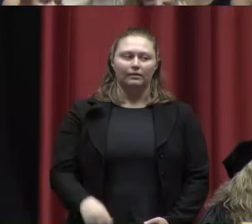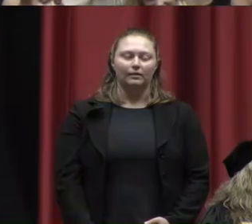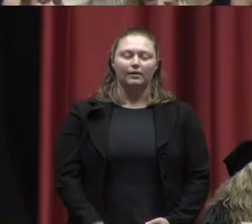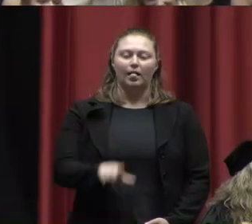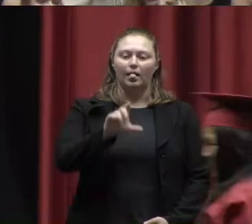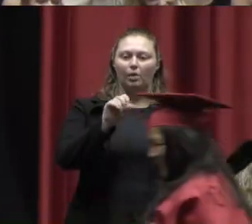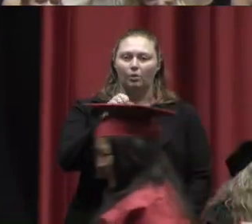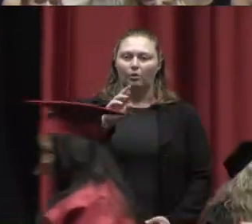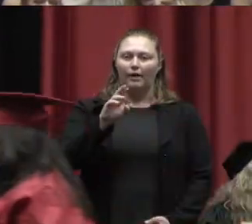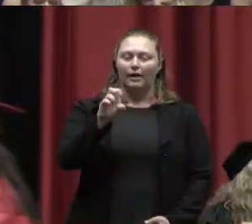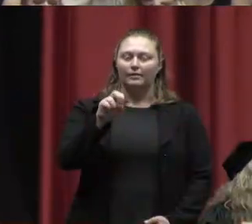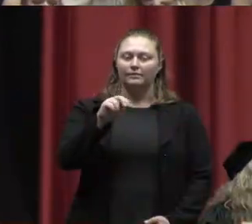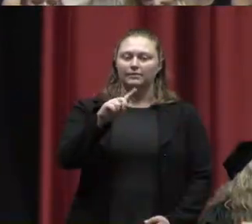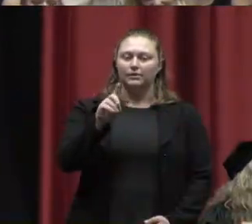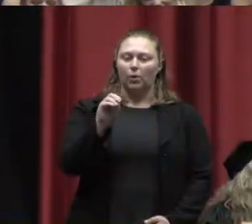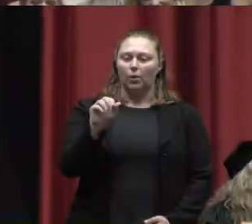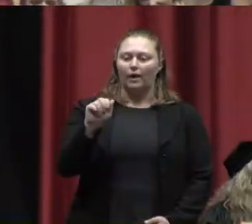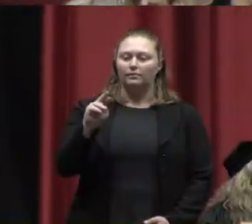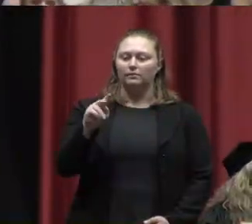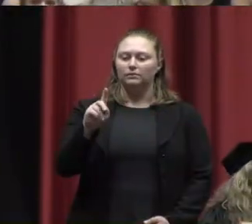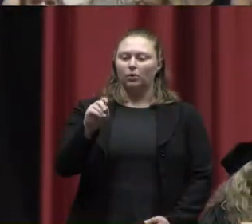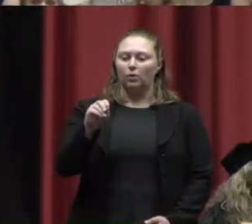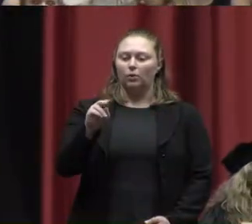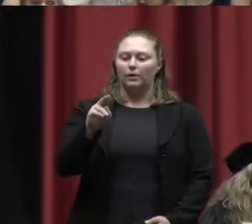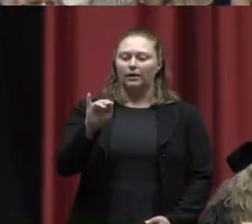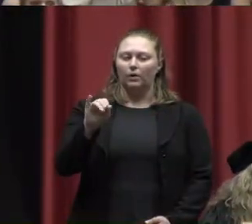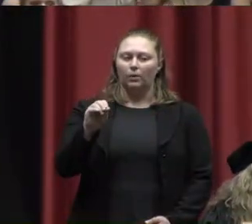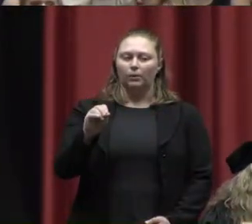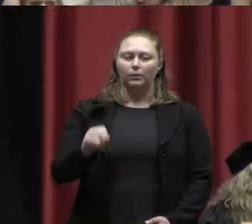Lorenzo Antonio Mendrano.